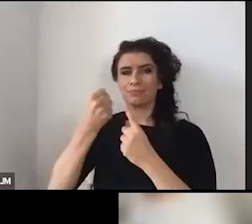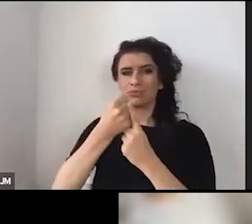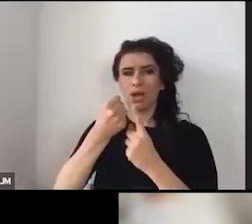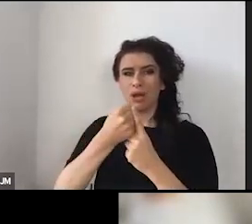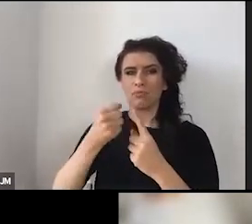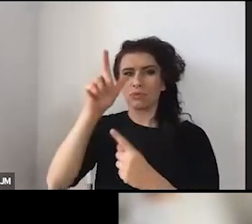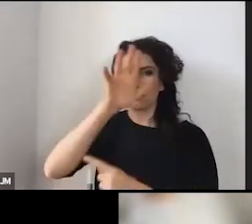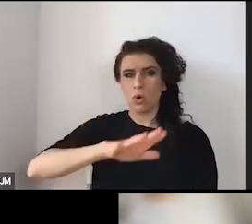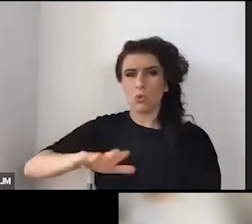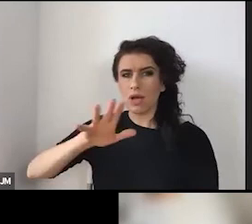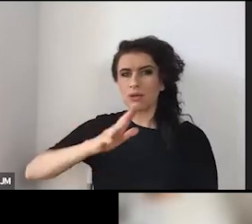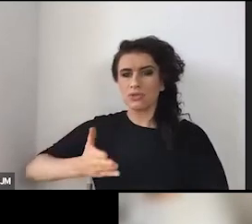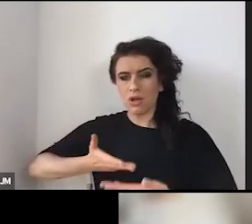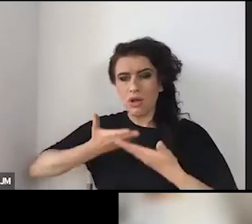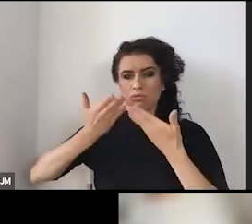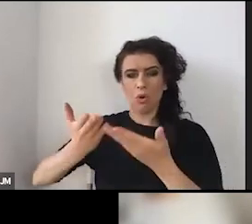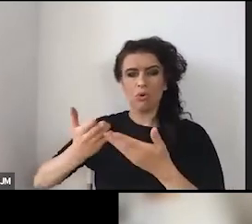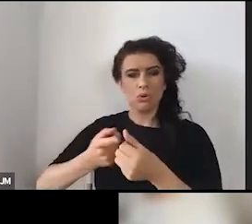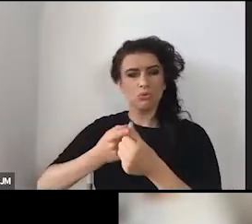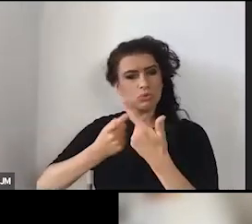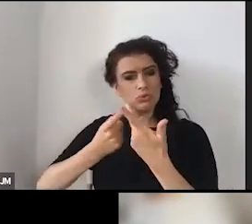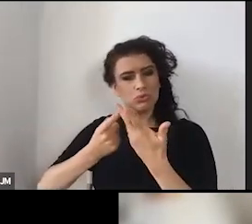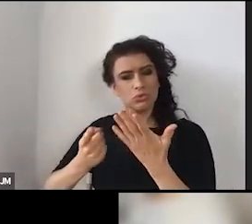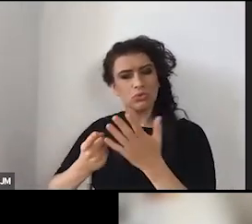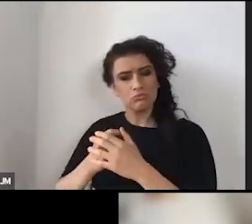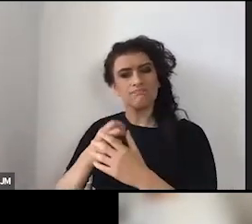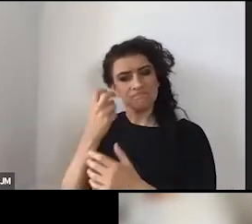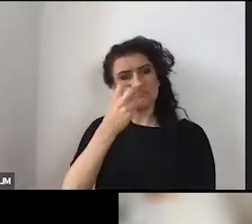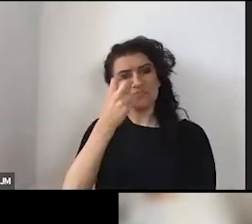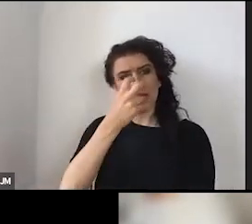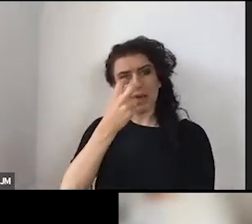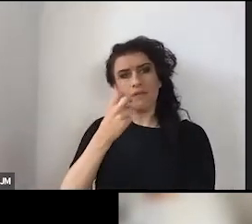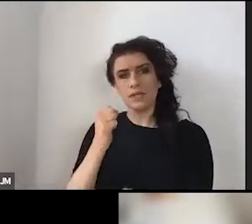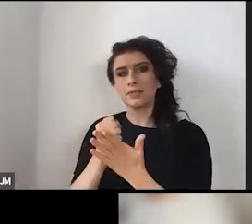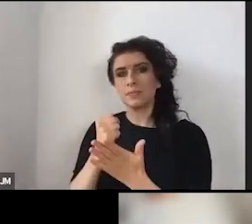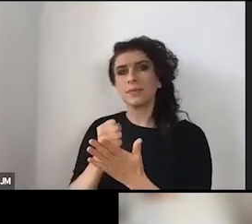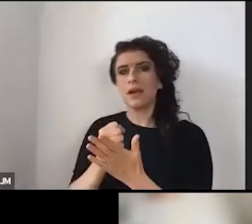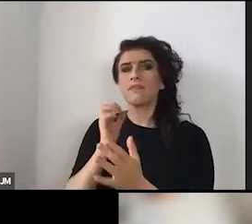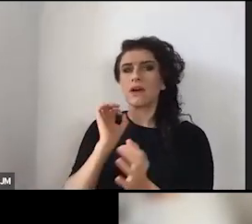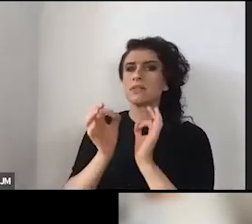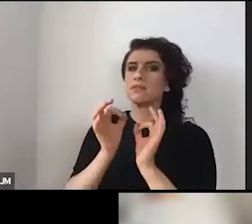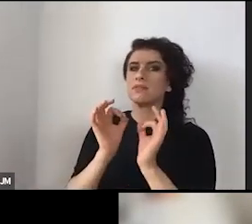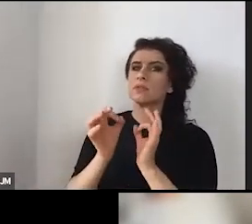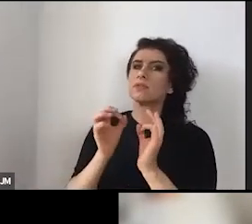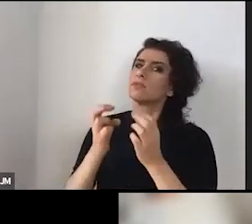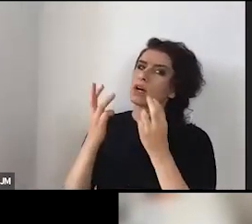of anti-violence education, if you had to put it into a program?